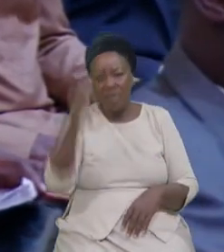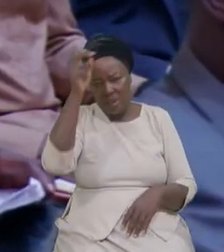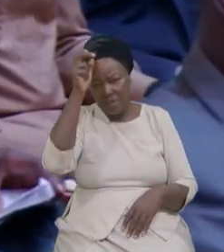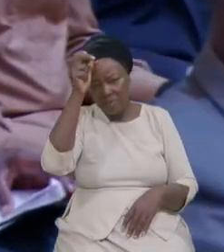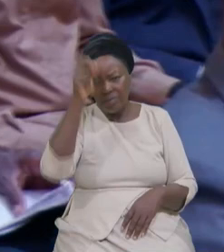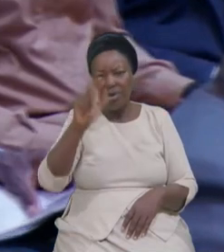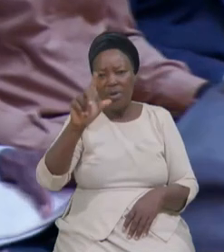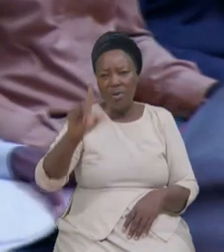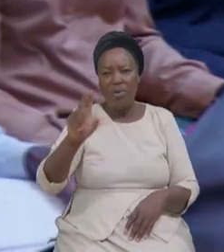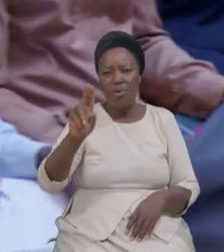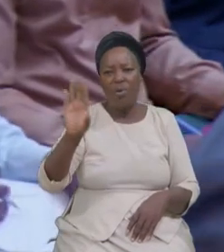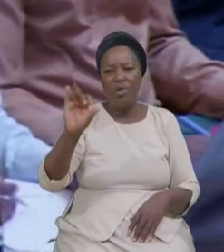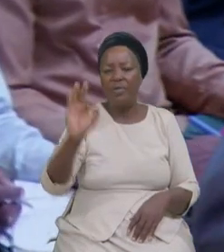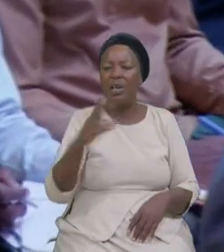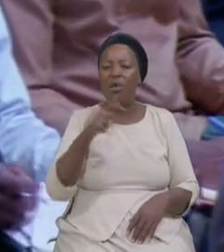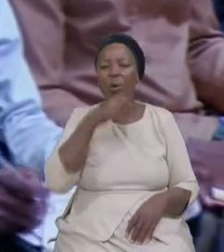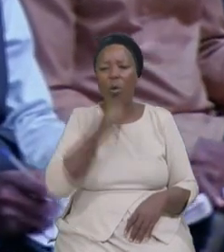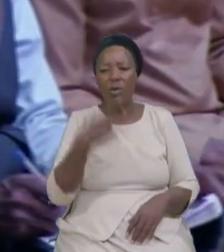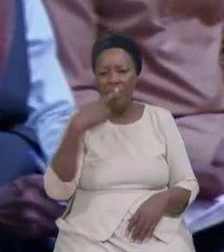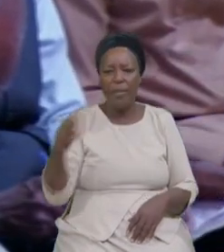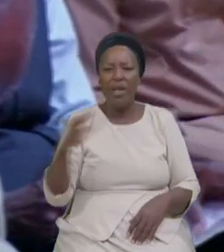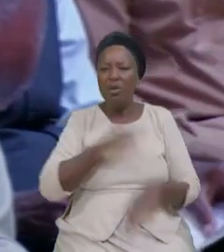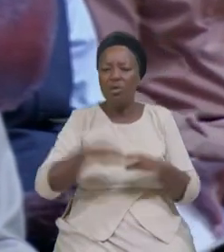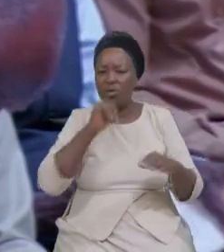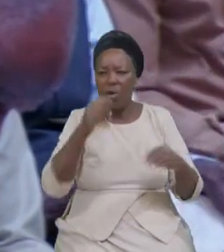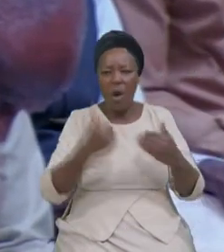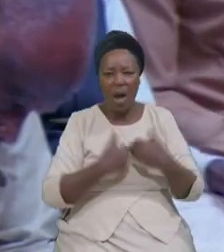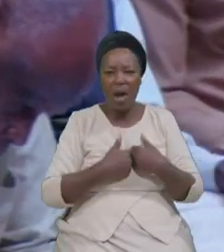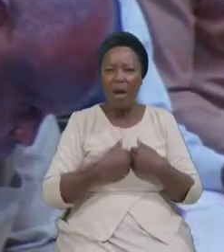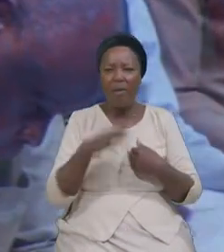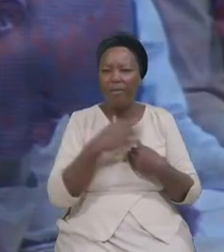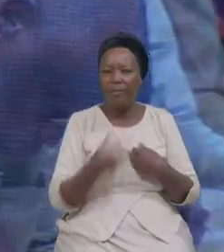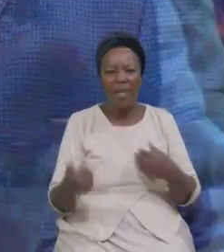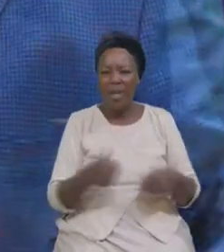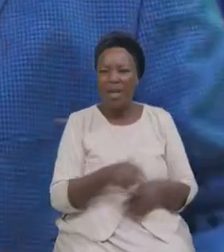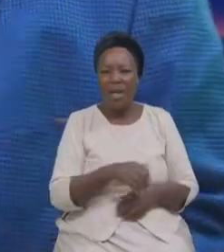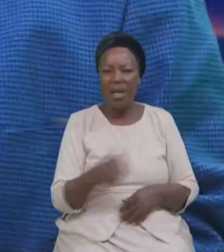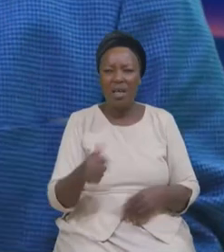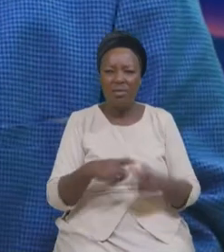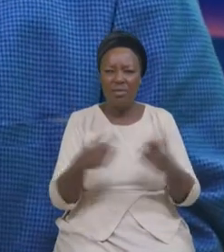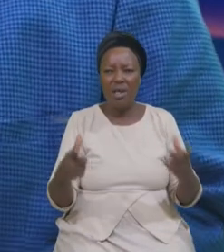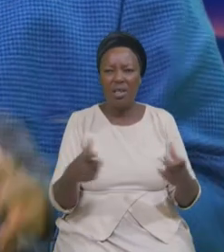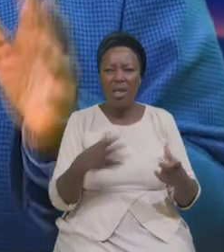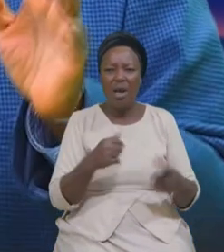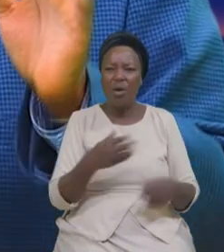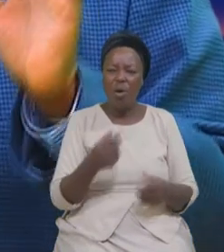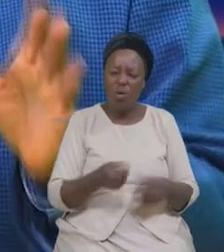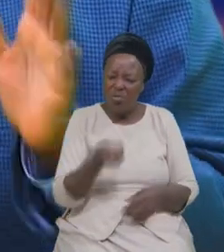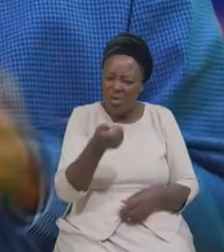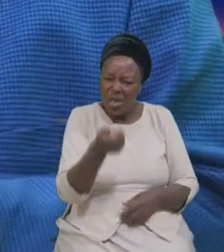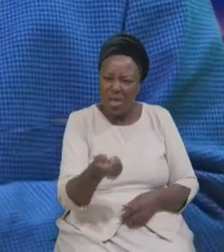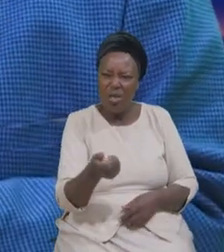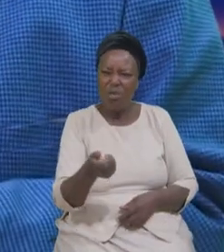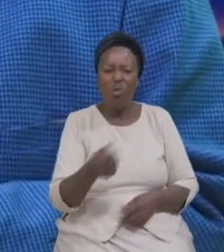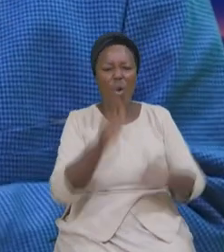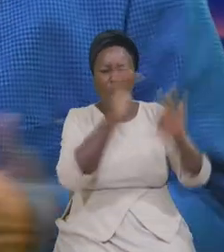Lucifer, the old serpent, does not have a grain, or I might say a drop of